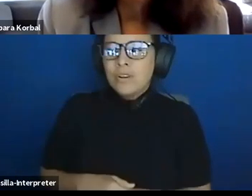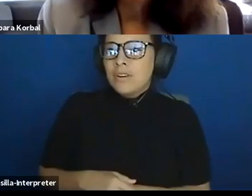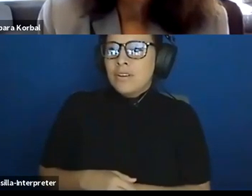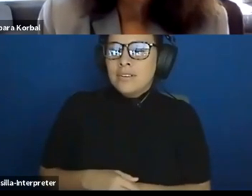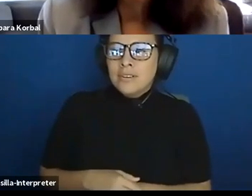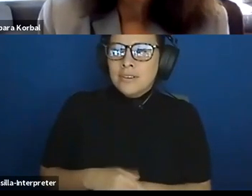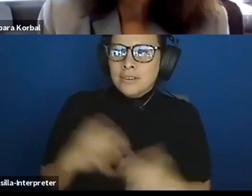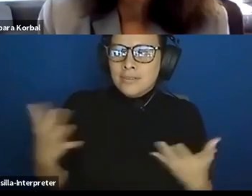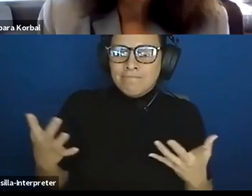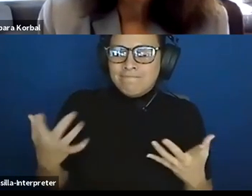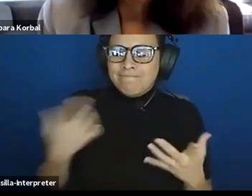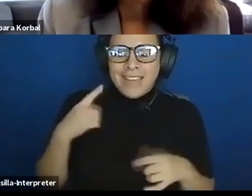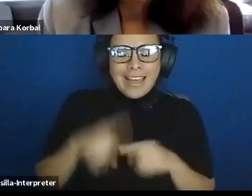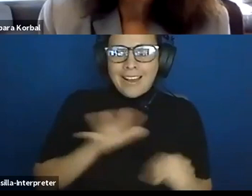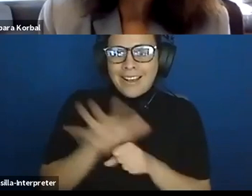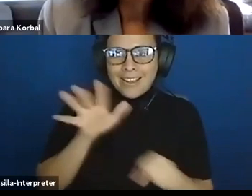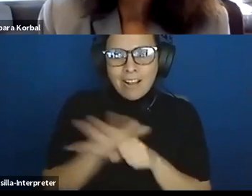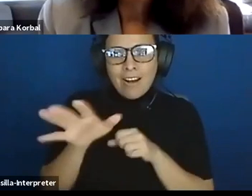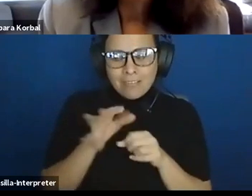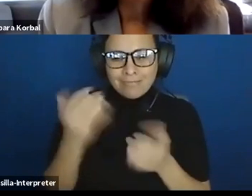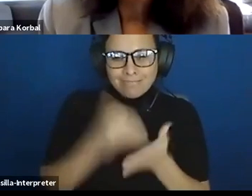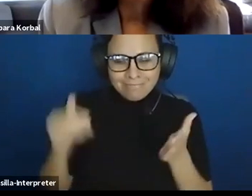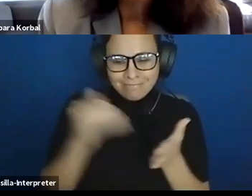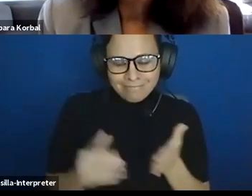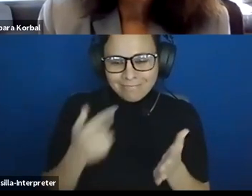you know, I can't say that enough. So